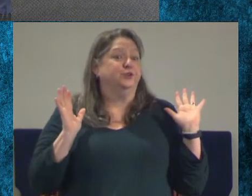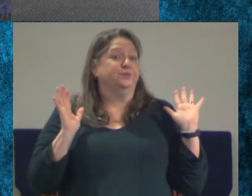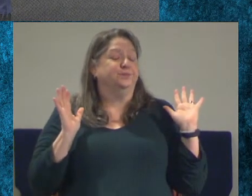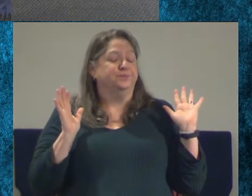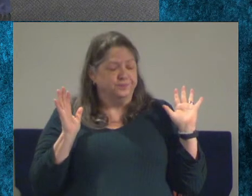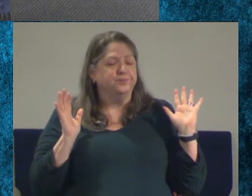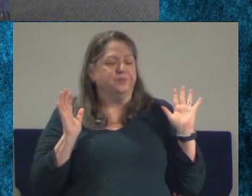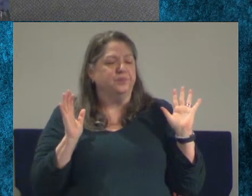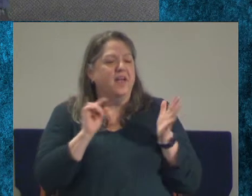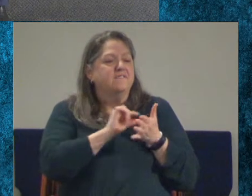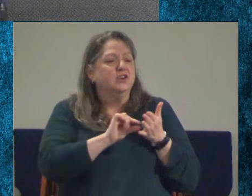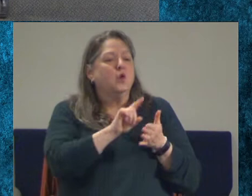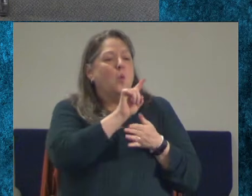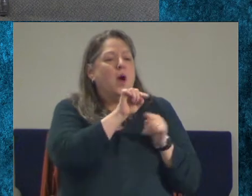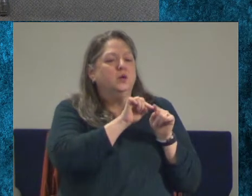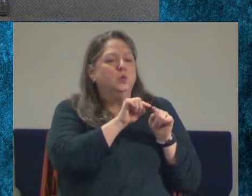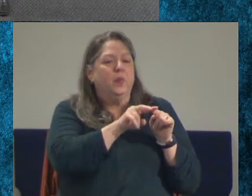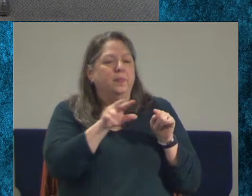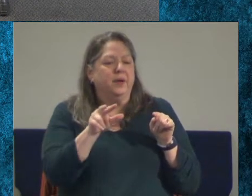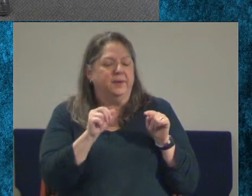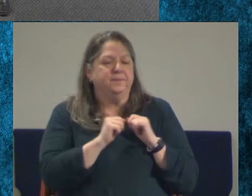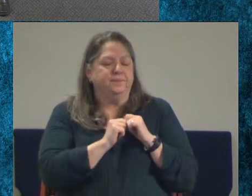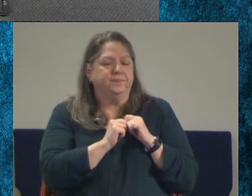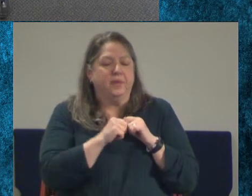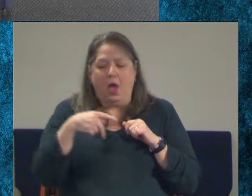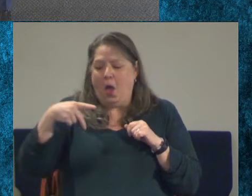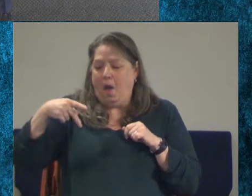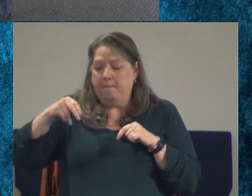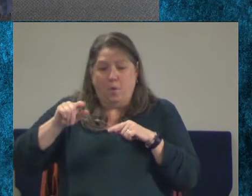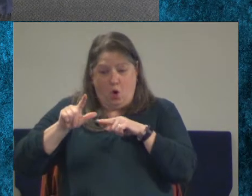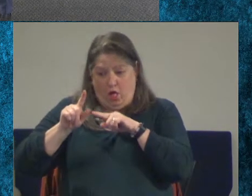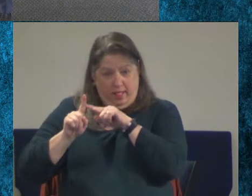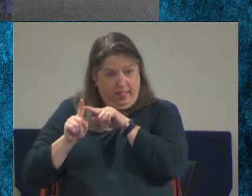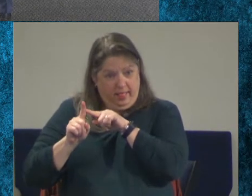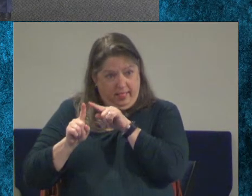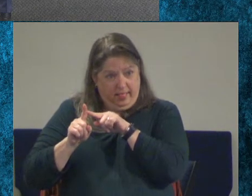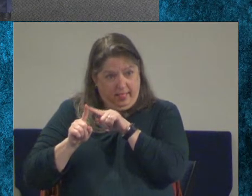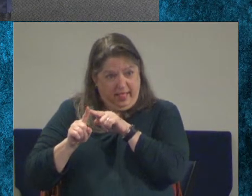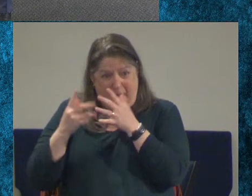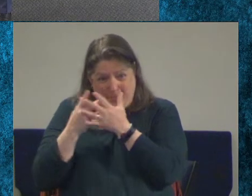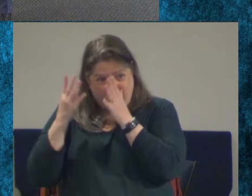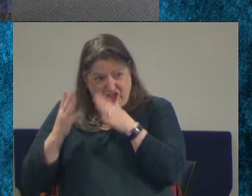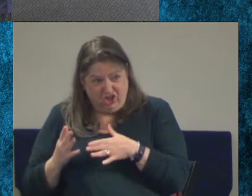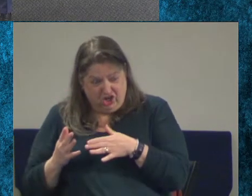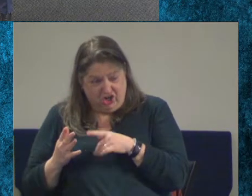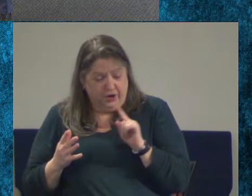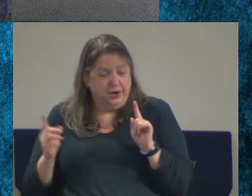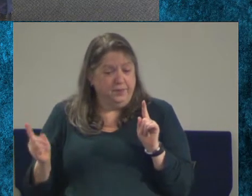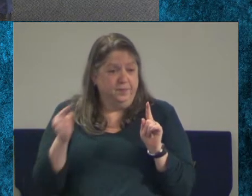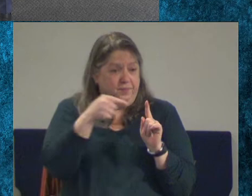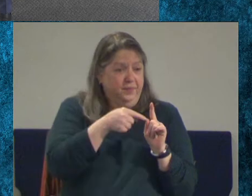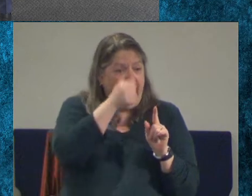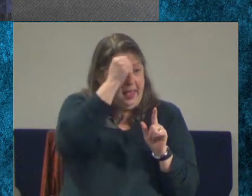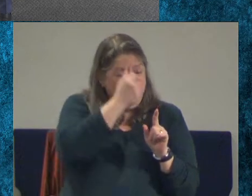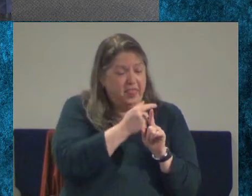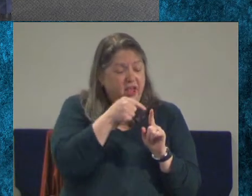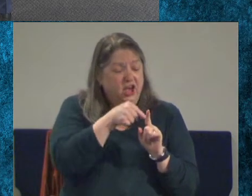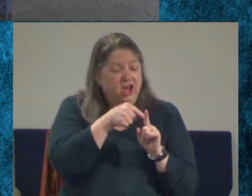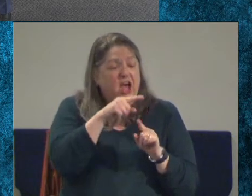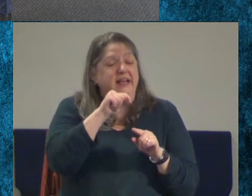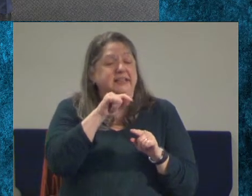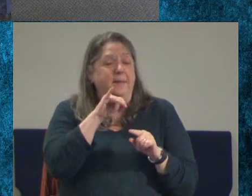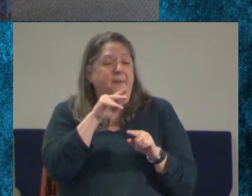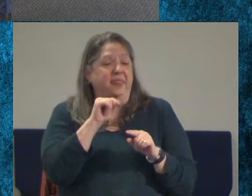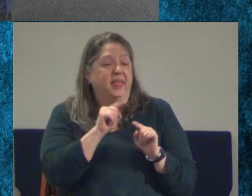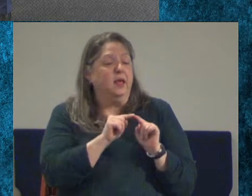verses 1, 2, 3. Paul, a prisoner for Christ Jesus, and Timothy, our brother, to Philemon, our beloved